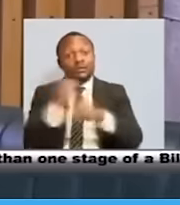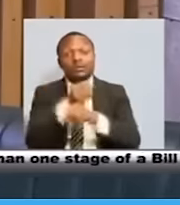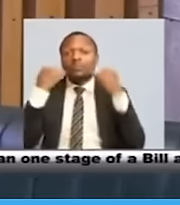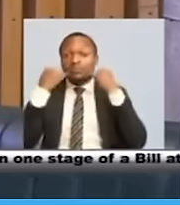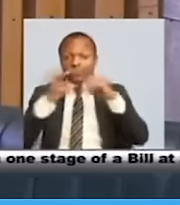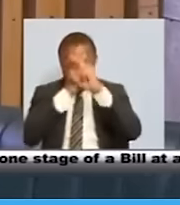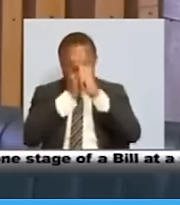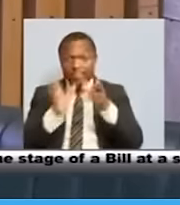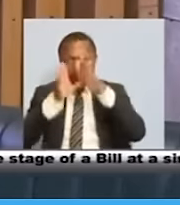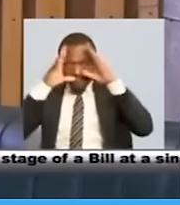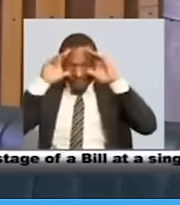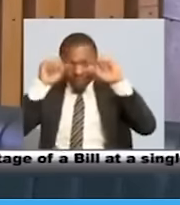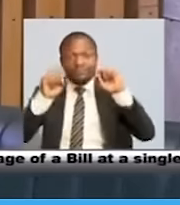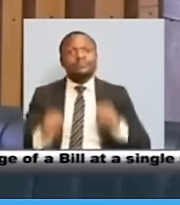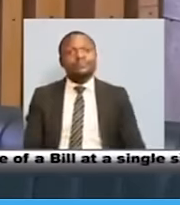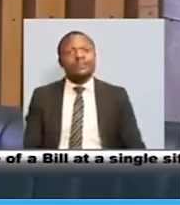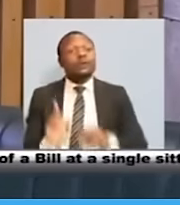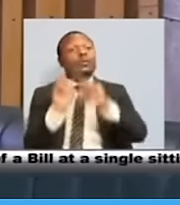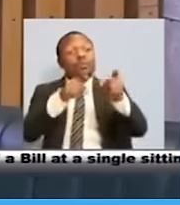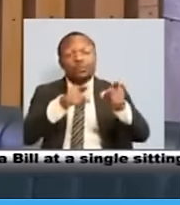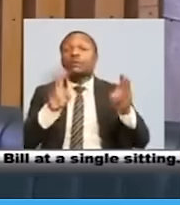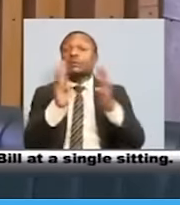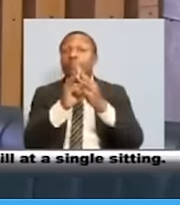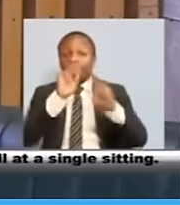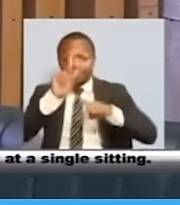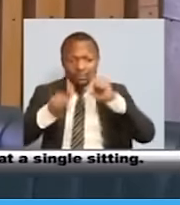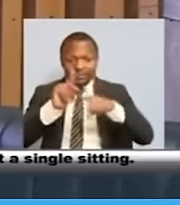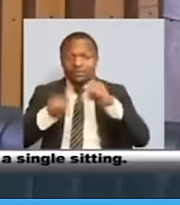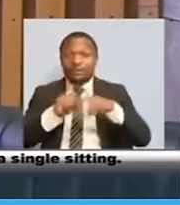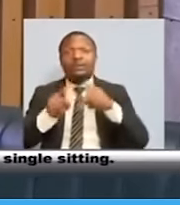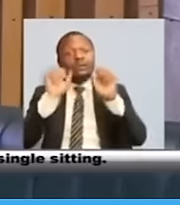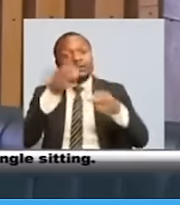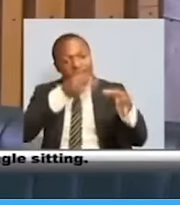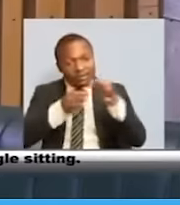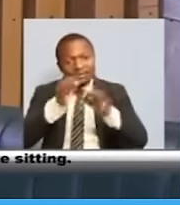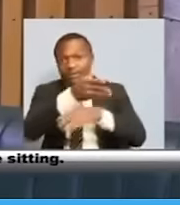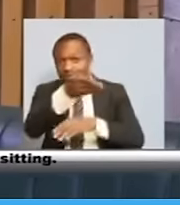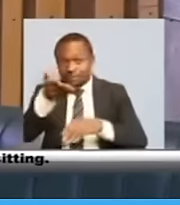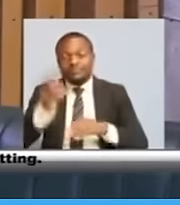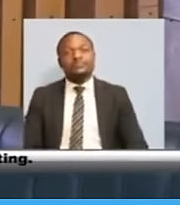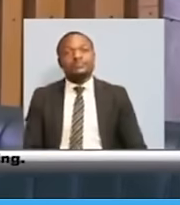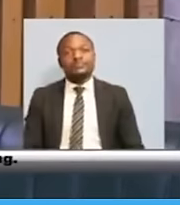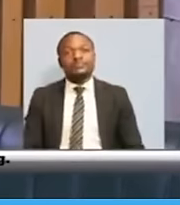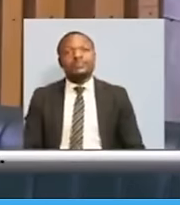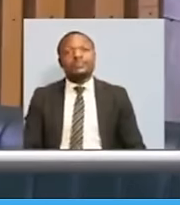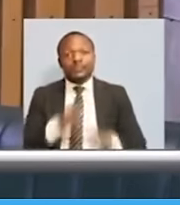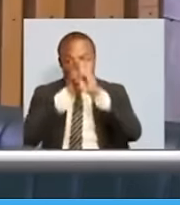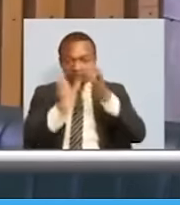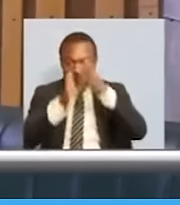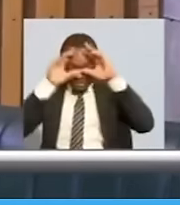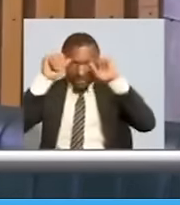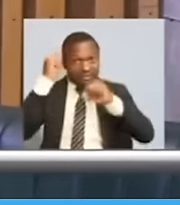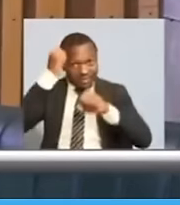from our Honor, the Vice President, so that as we go to meet our people, we're able to explain to them that the non-mangonomics is